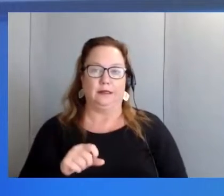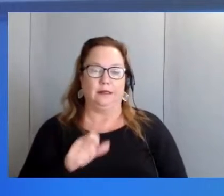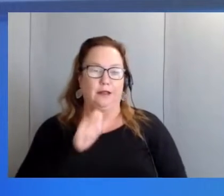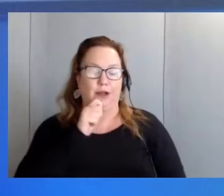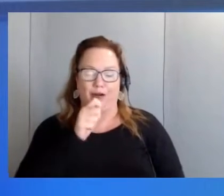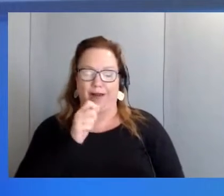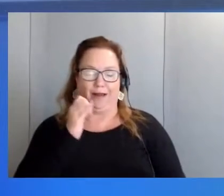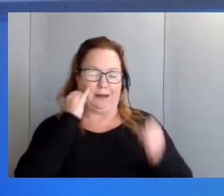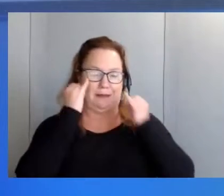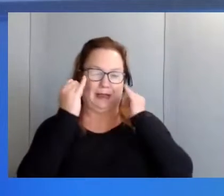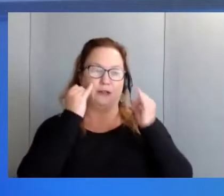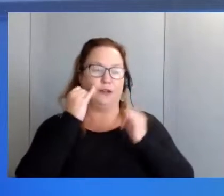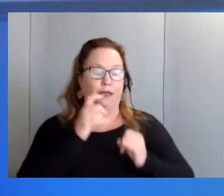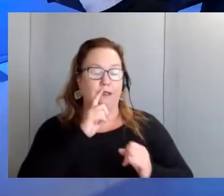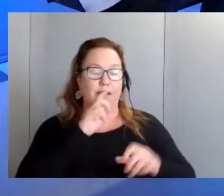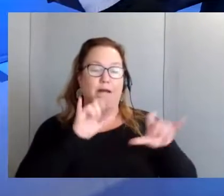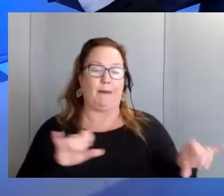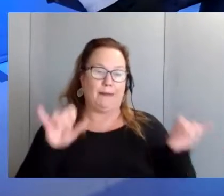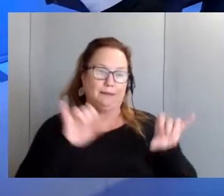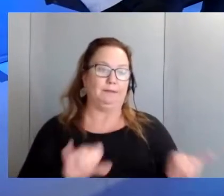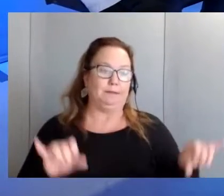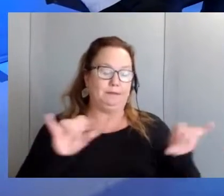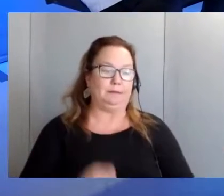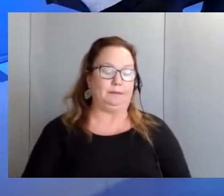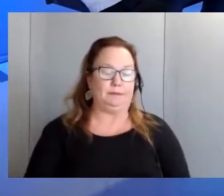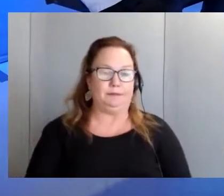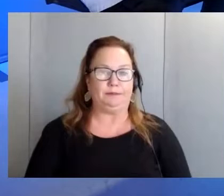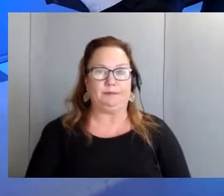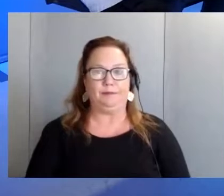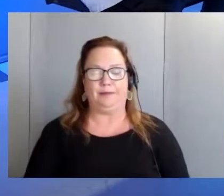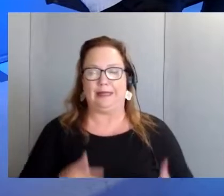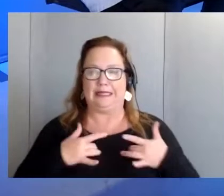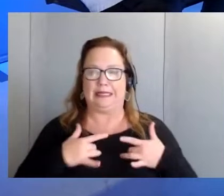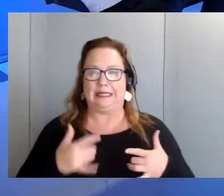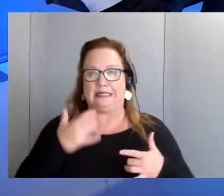it, it's very common. And it tends to get better,